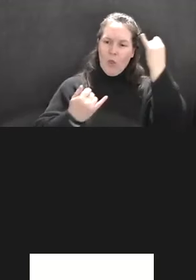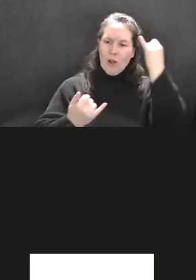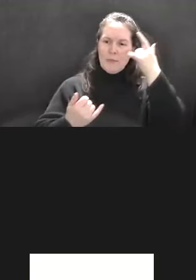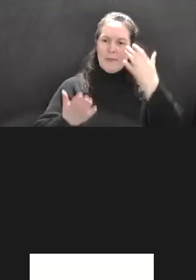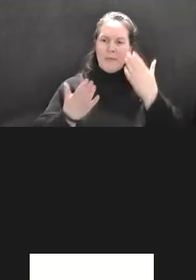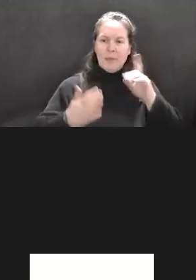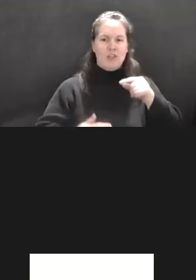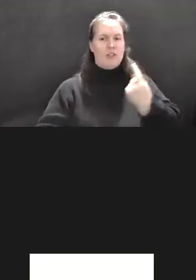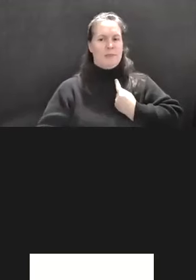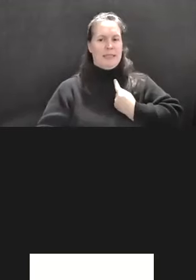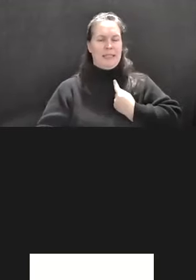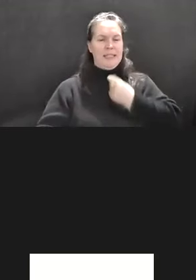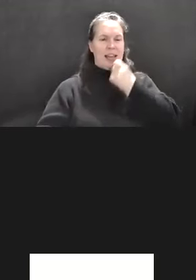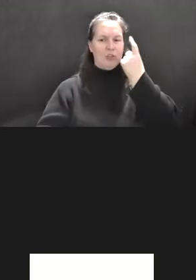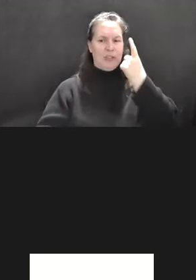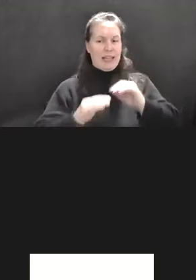me problem.